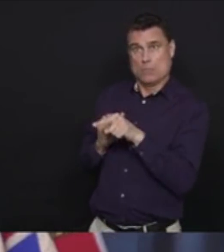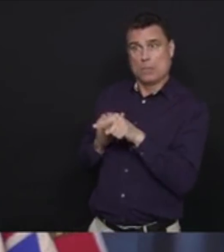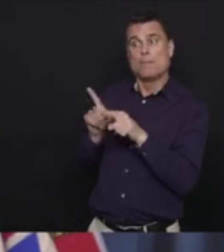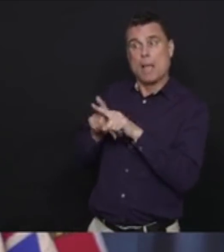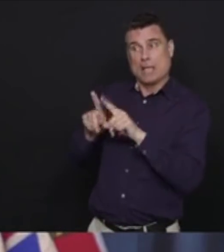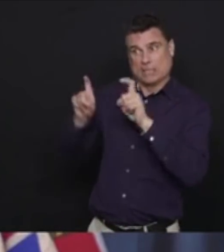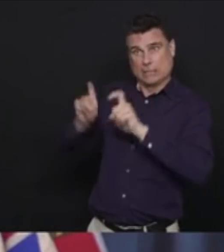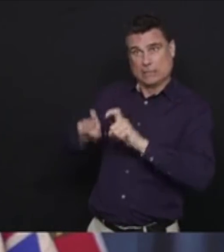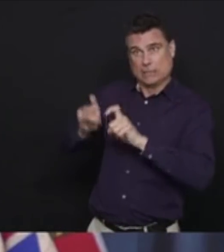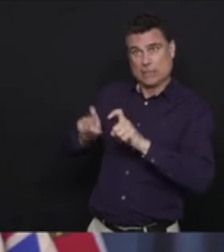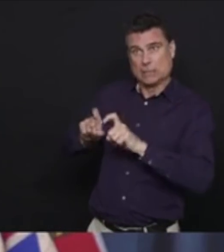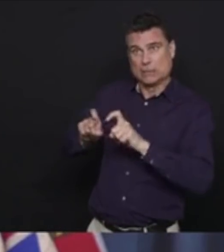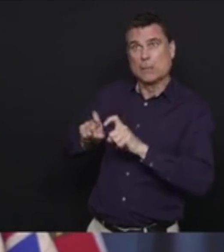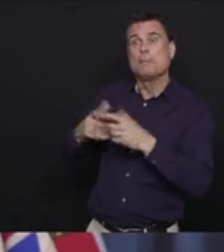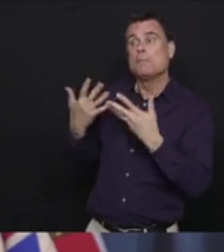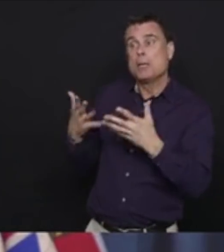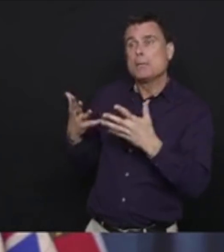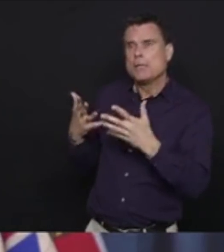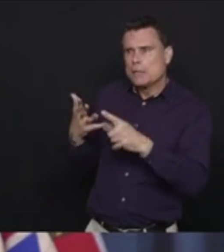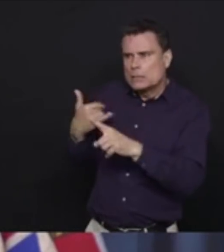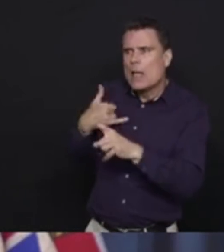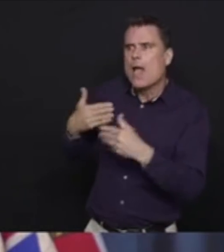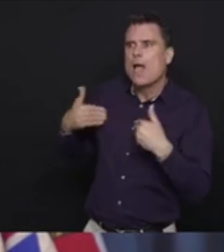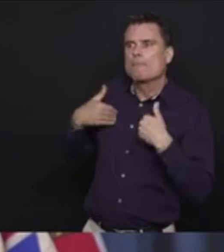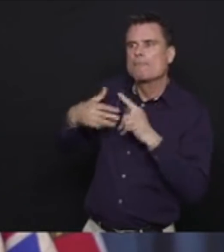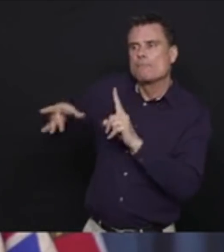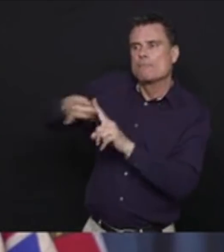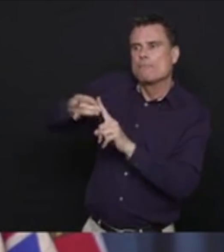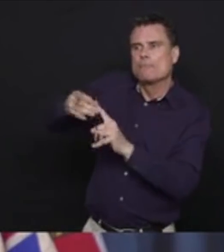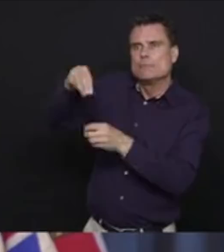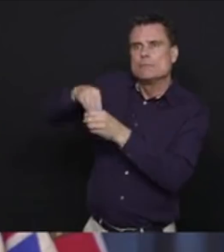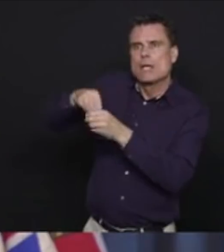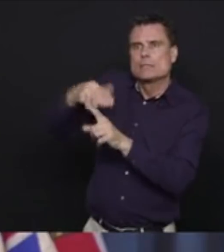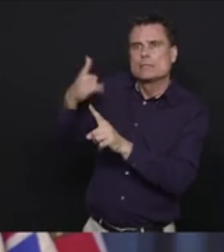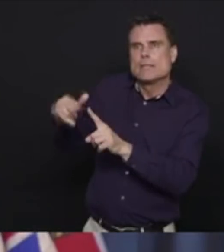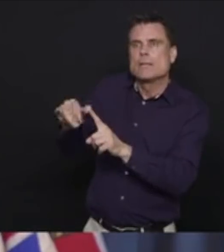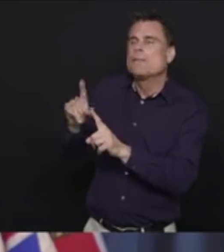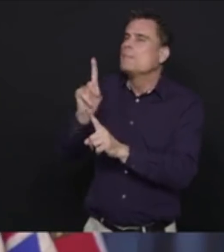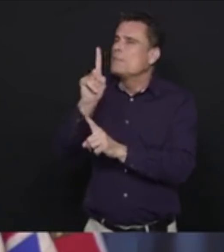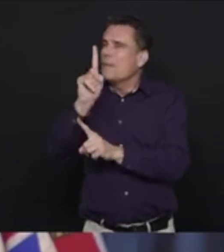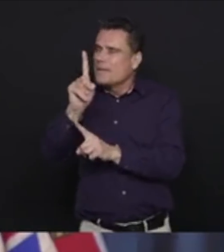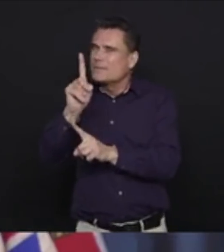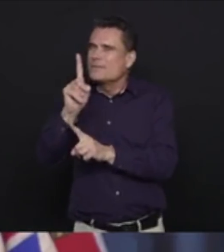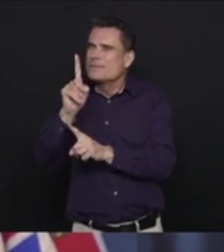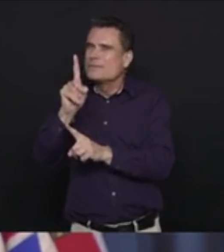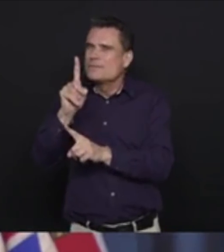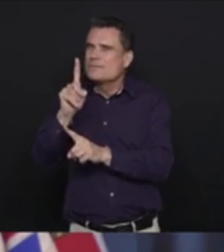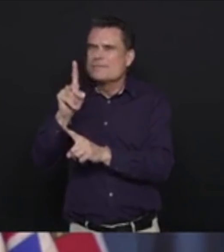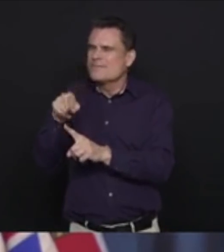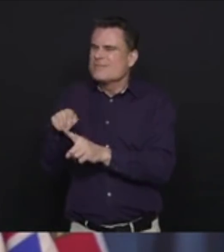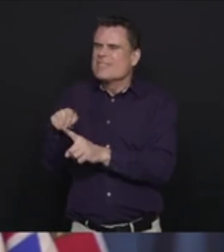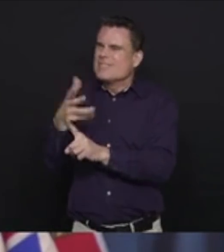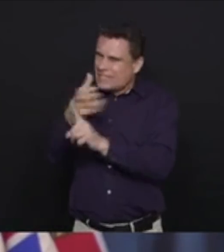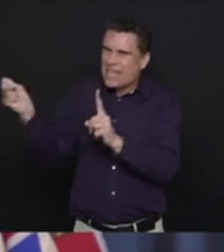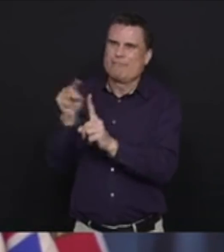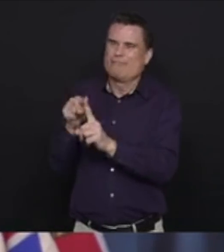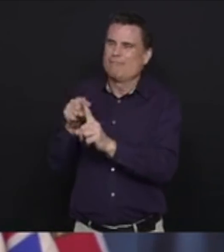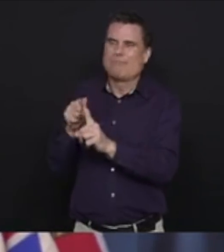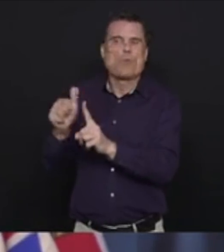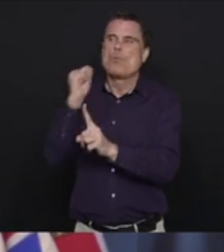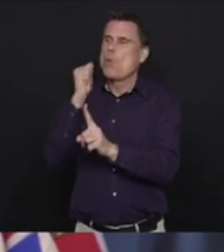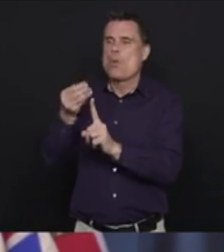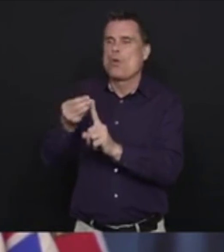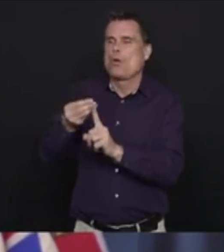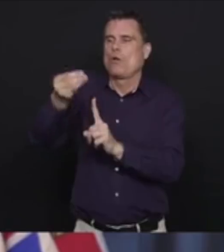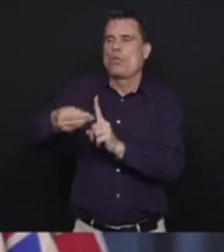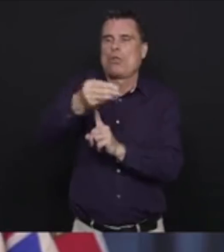the criteria for two negative tests 24 hours apart for people with mild illness who are not hospitalized.